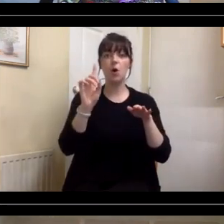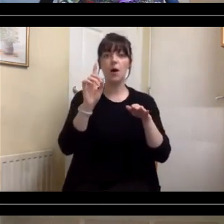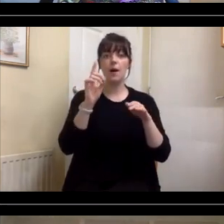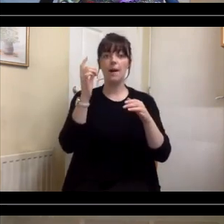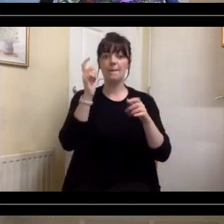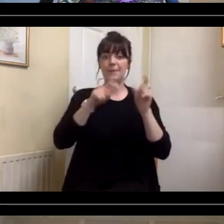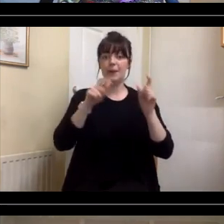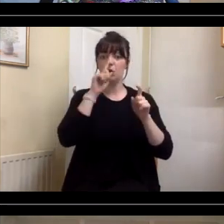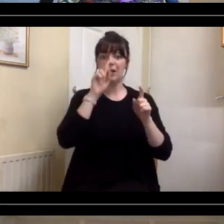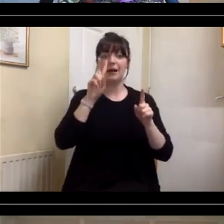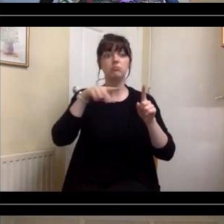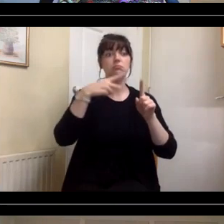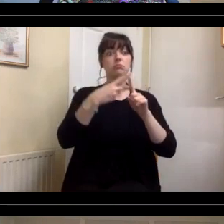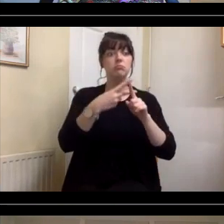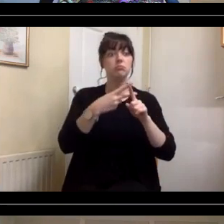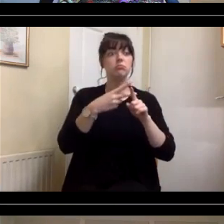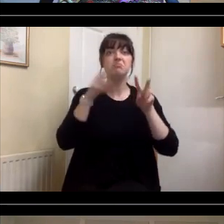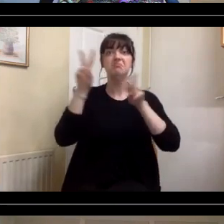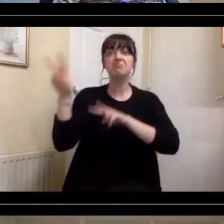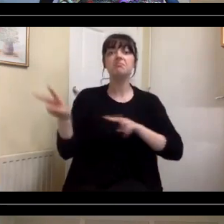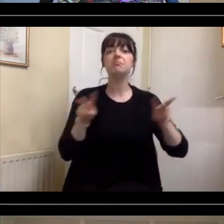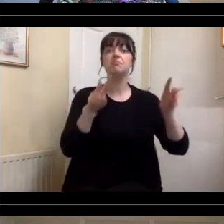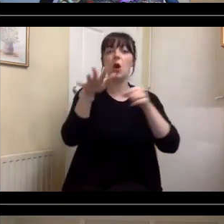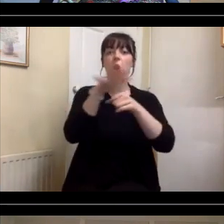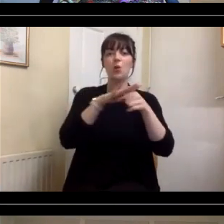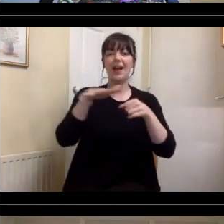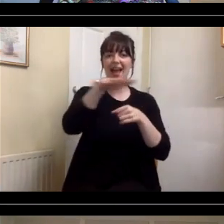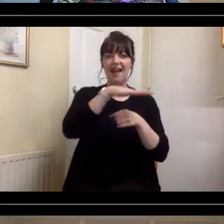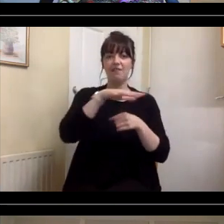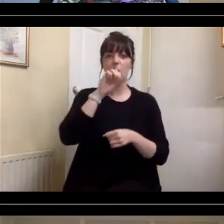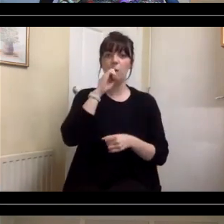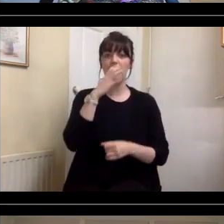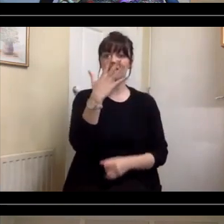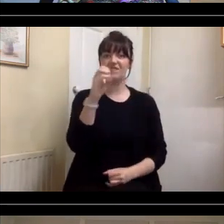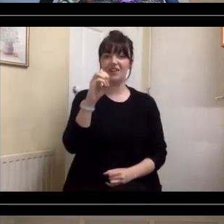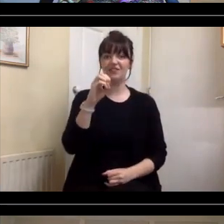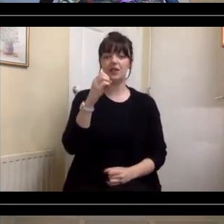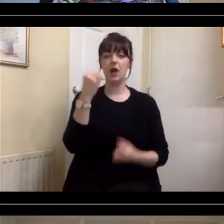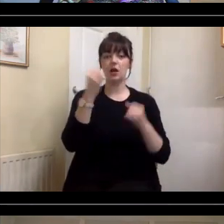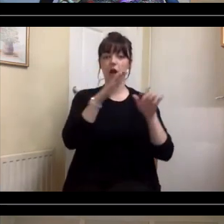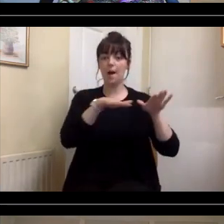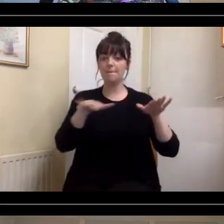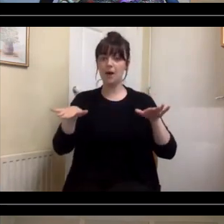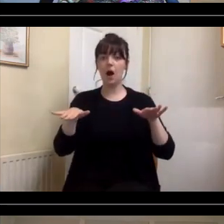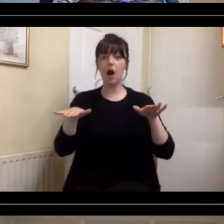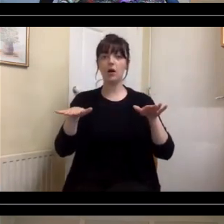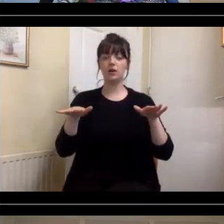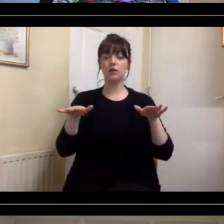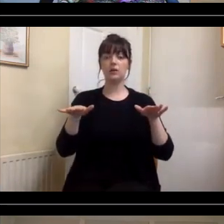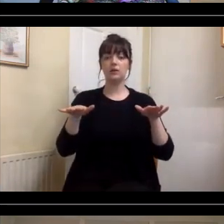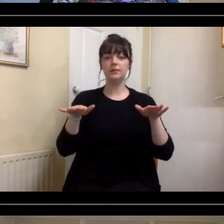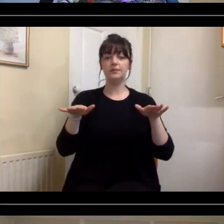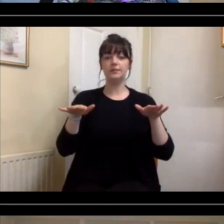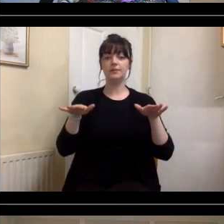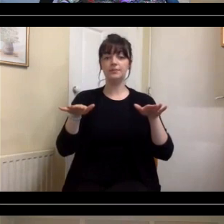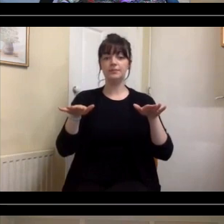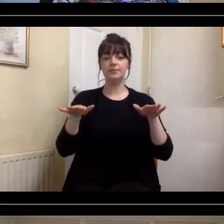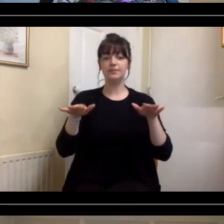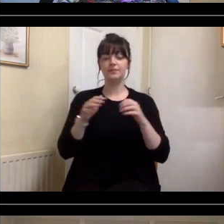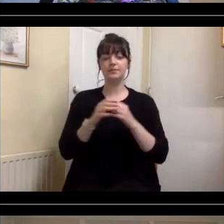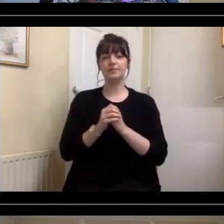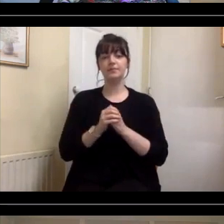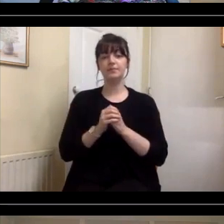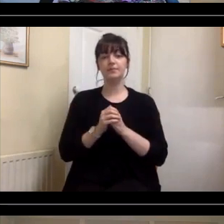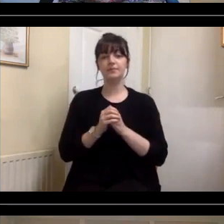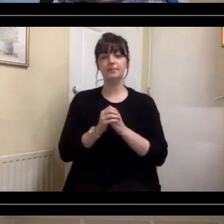be 50 car parking spaces. And relating to the future ownership, initially